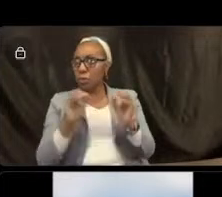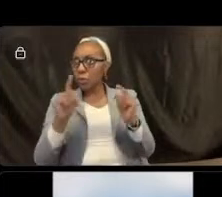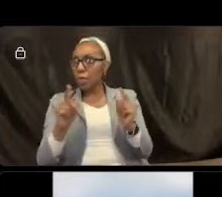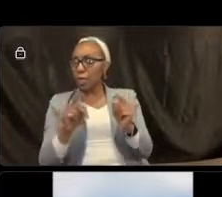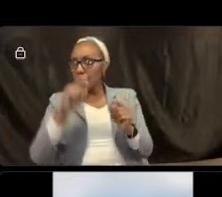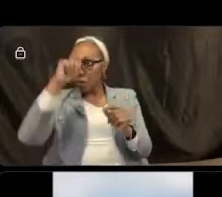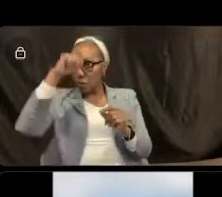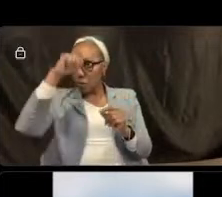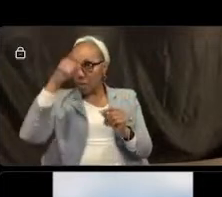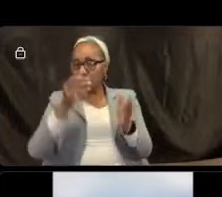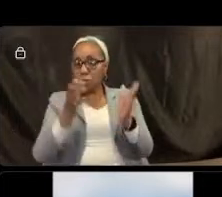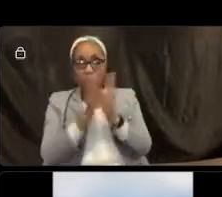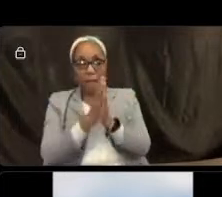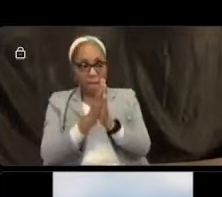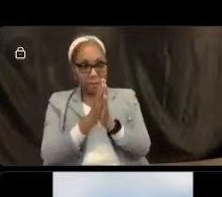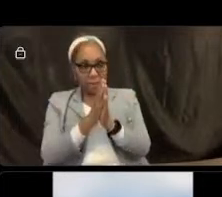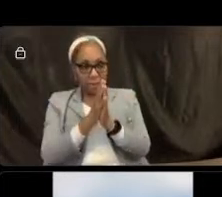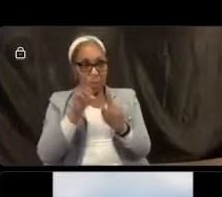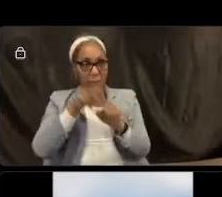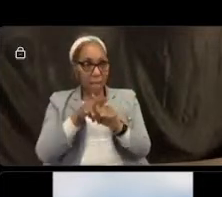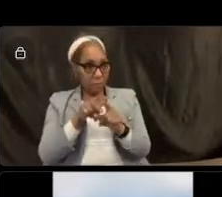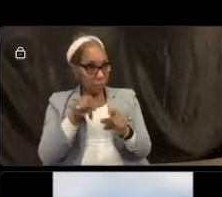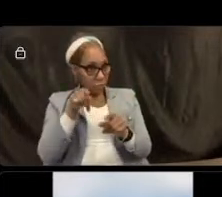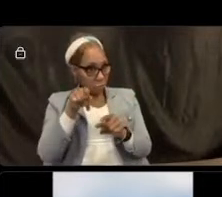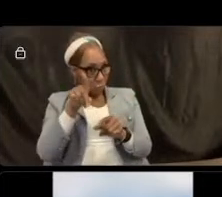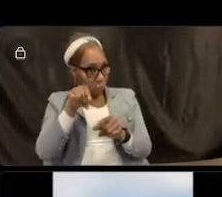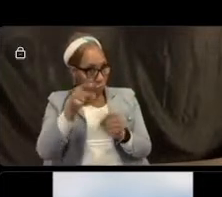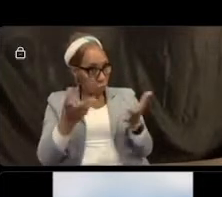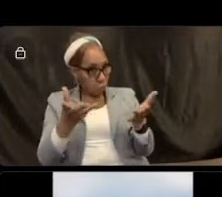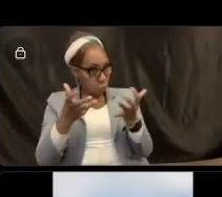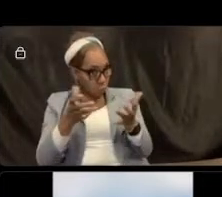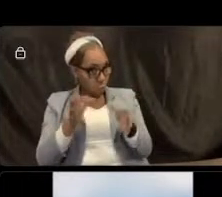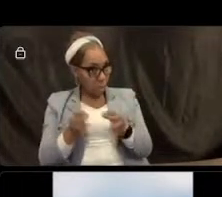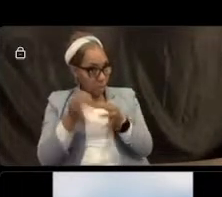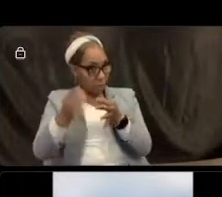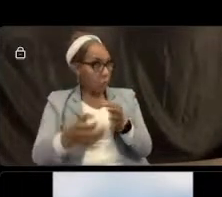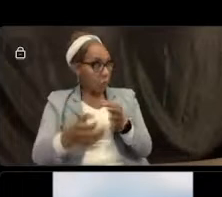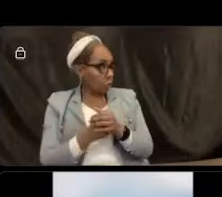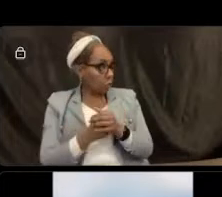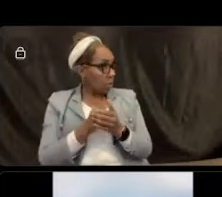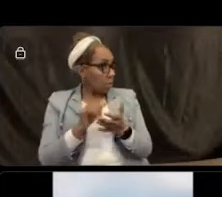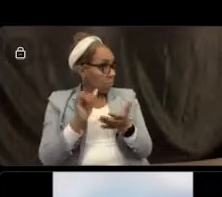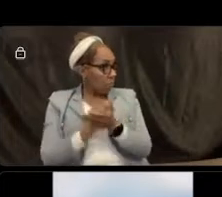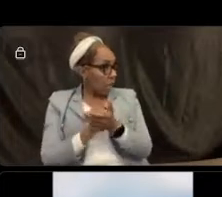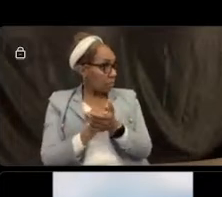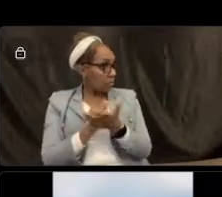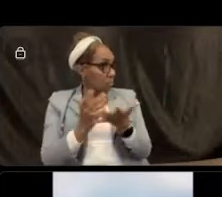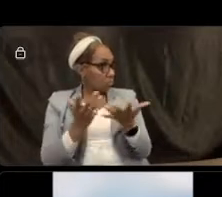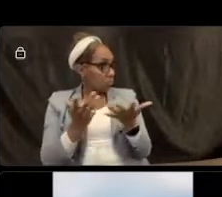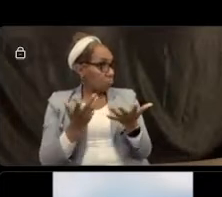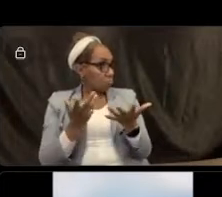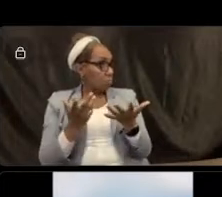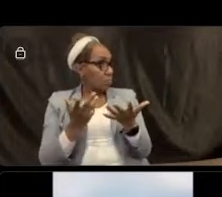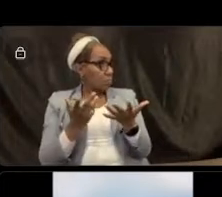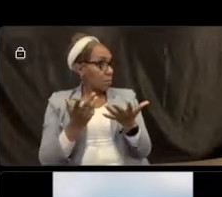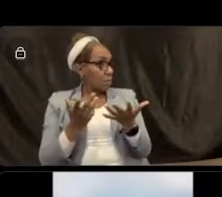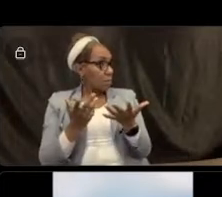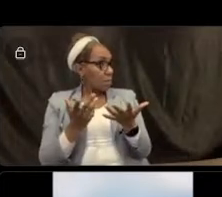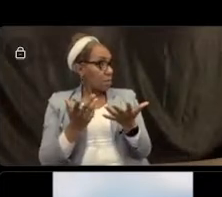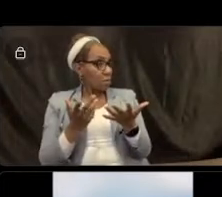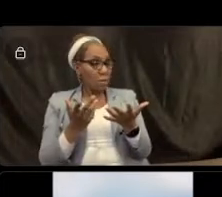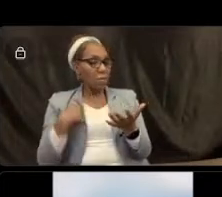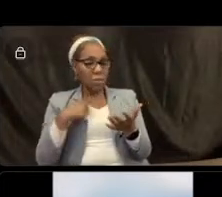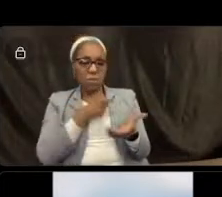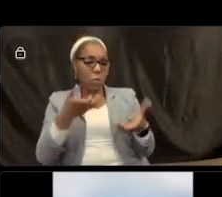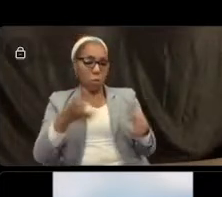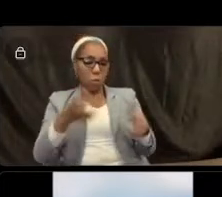to ask the applicant, are you seeking a deferral? It's not something we're asking you to do. We are not.